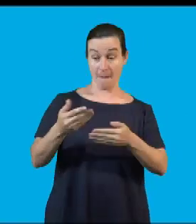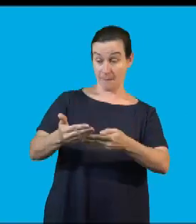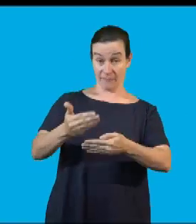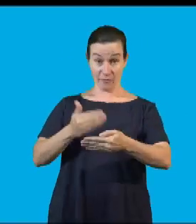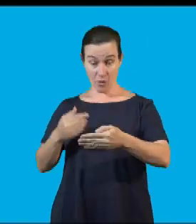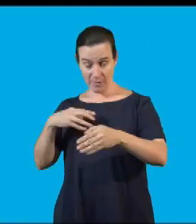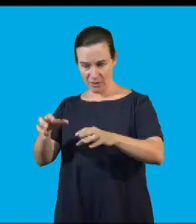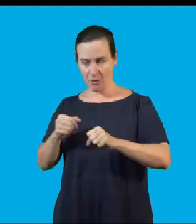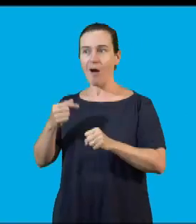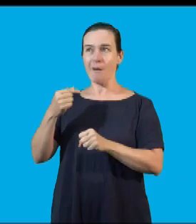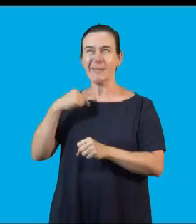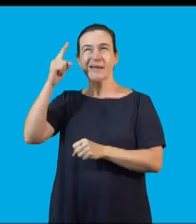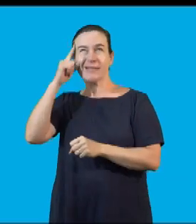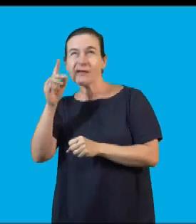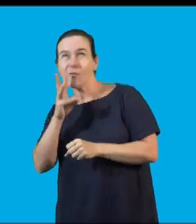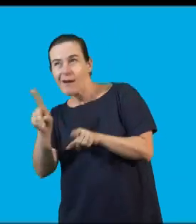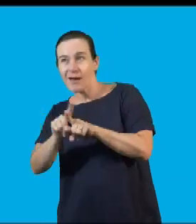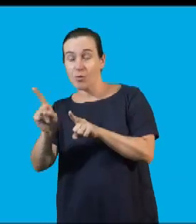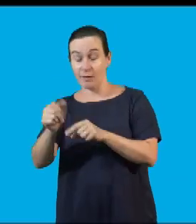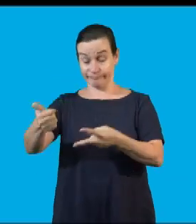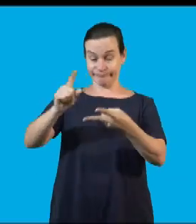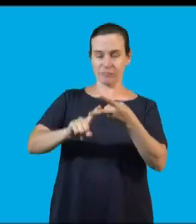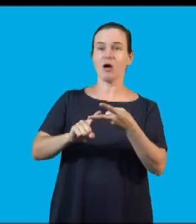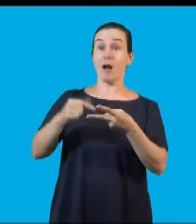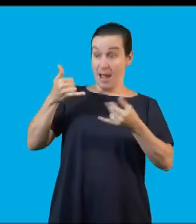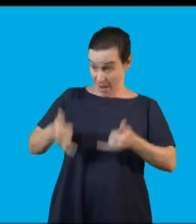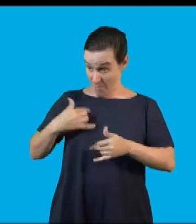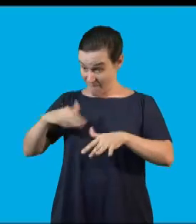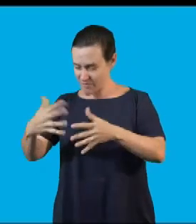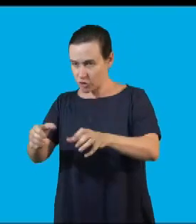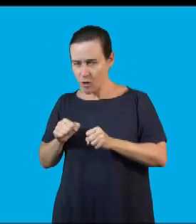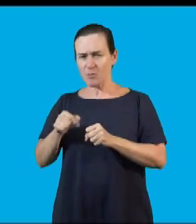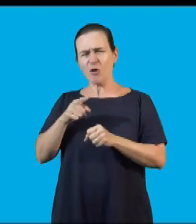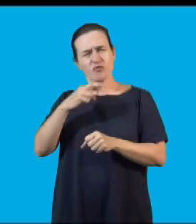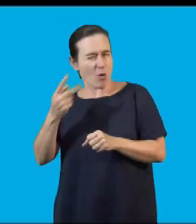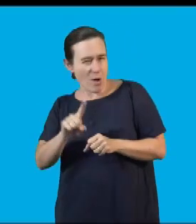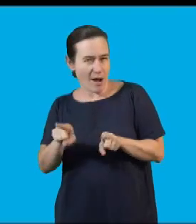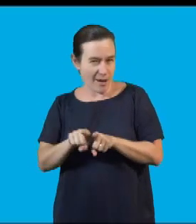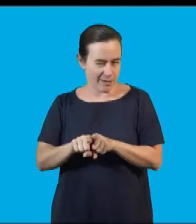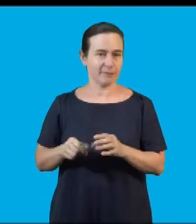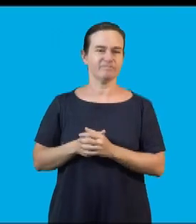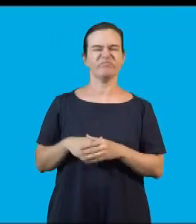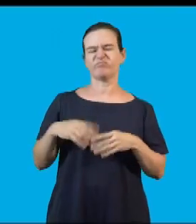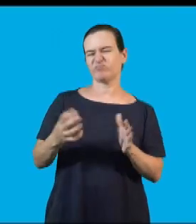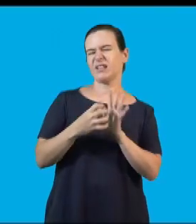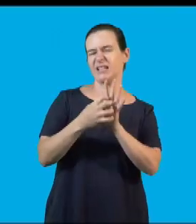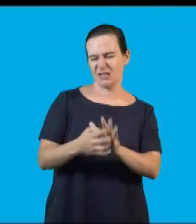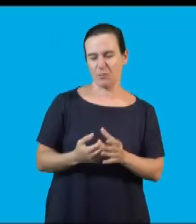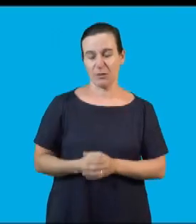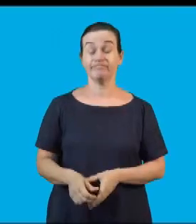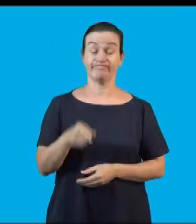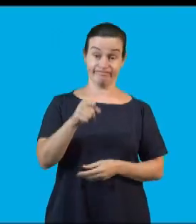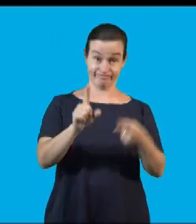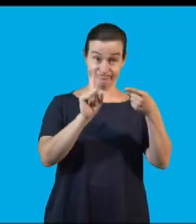with the reality after the first week. Now let's look at an example. As you can